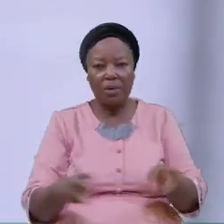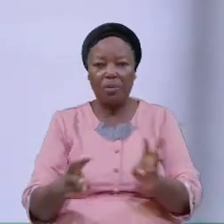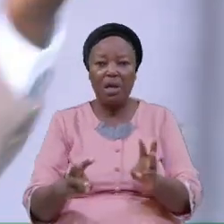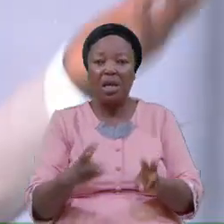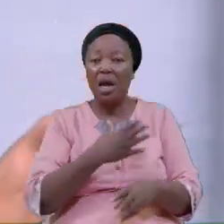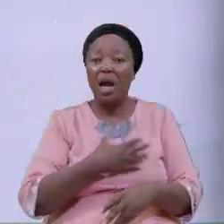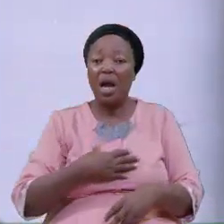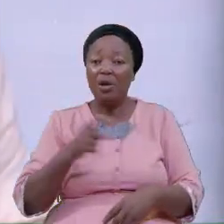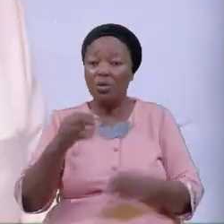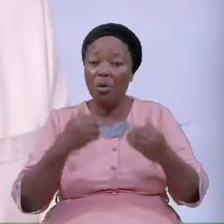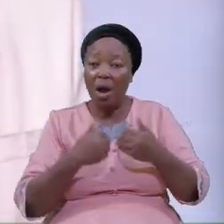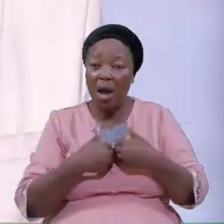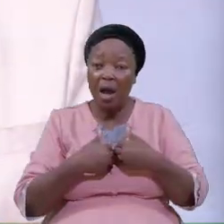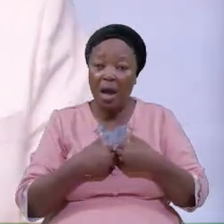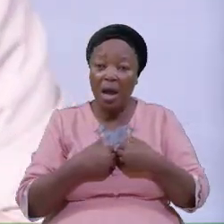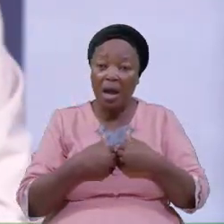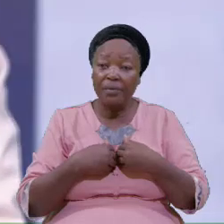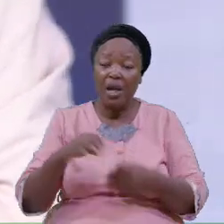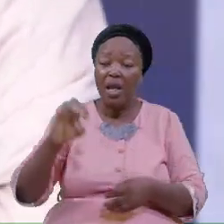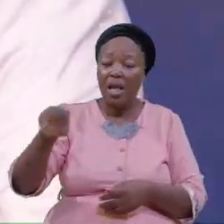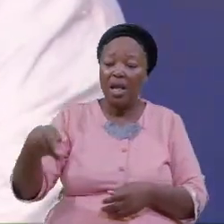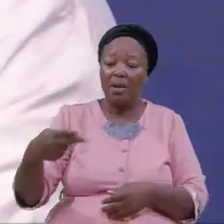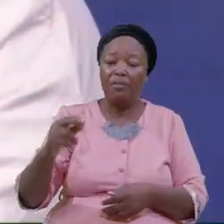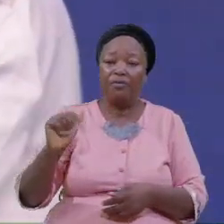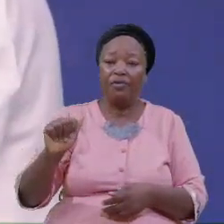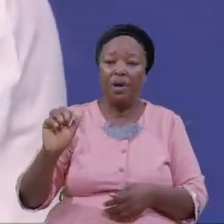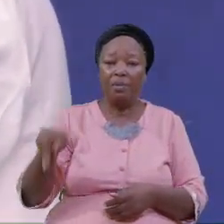have Epaphroditus with him.